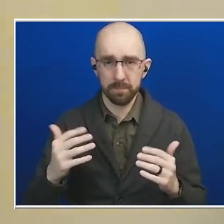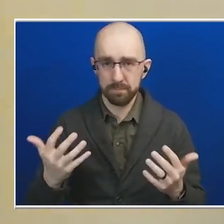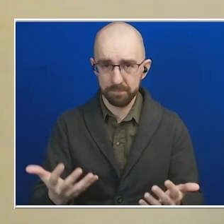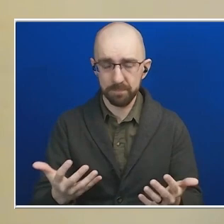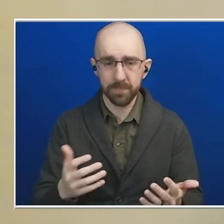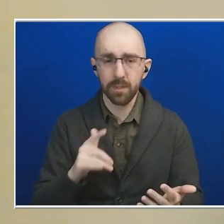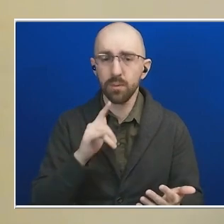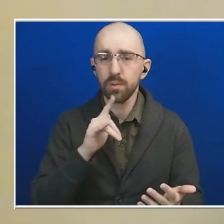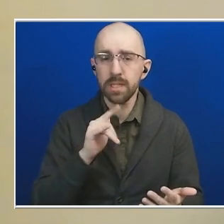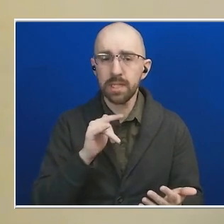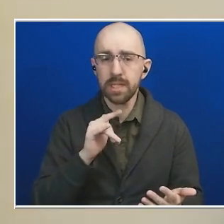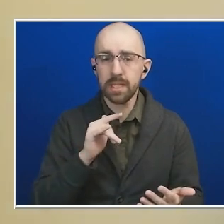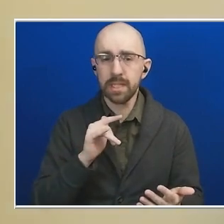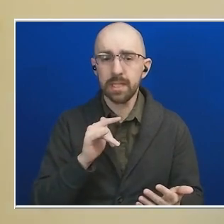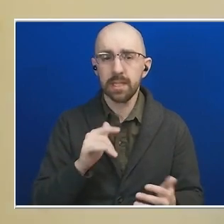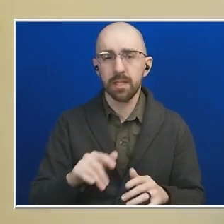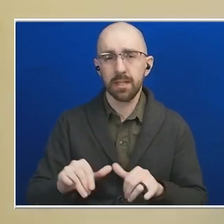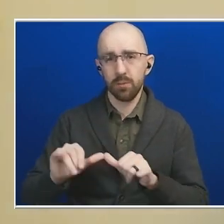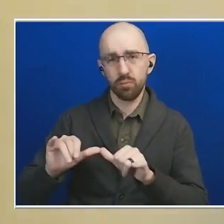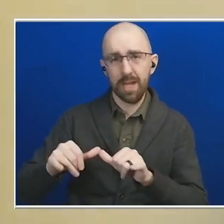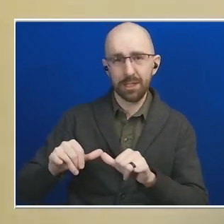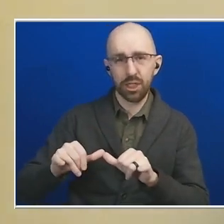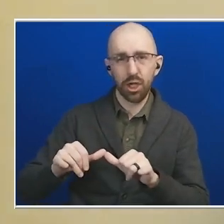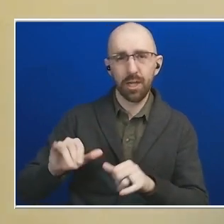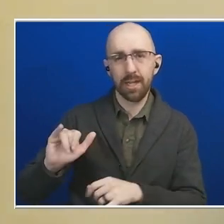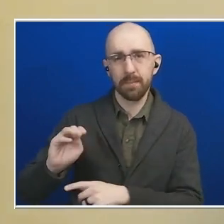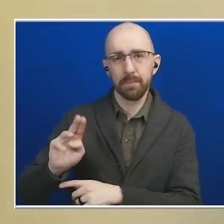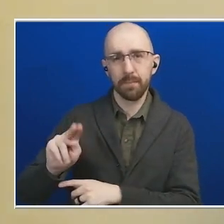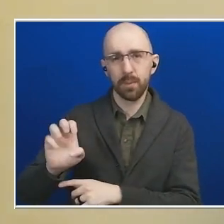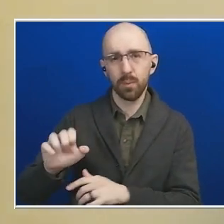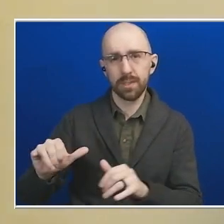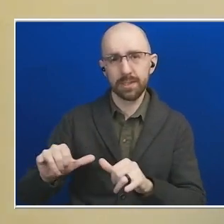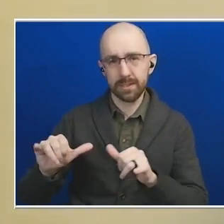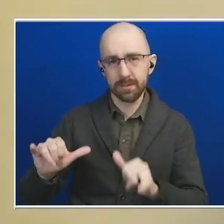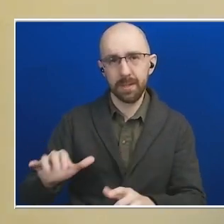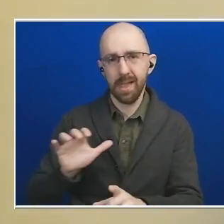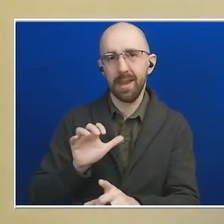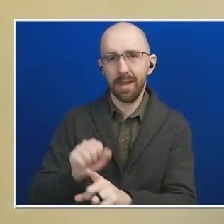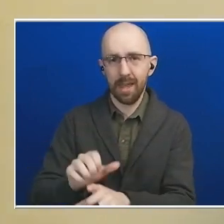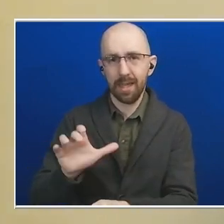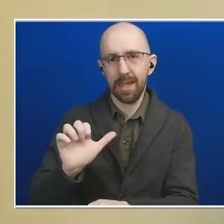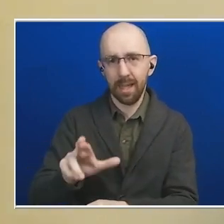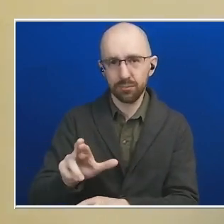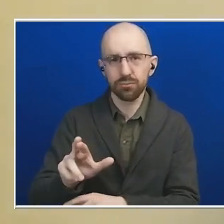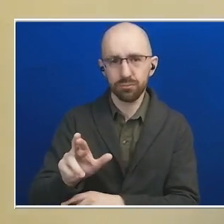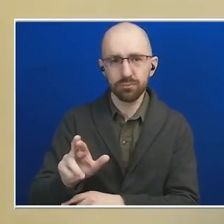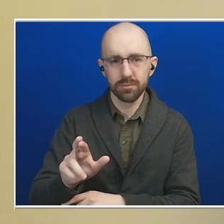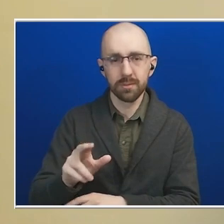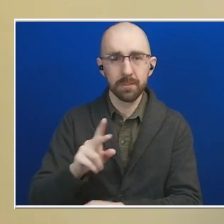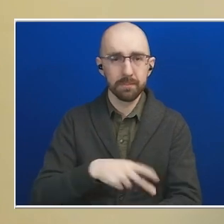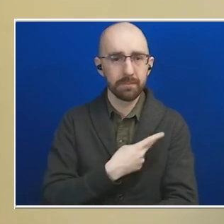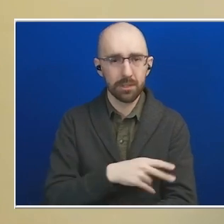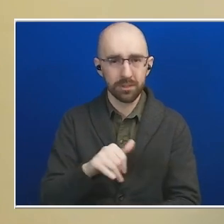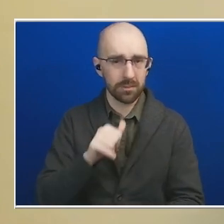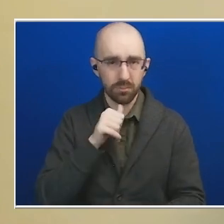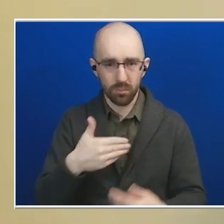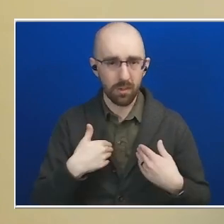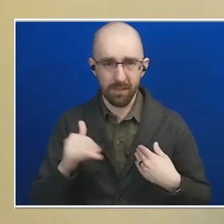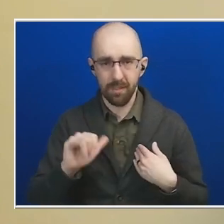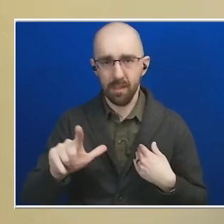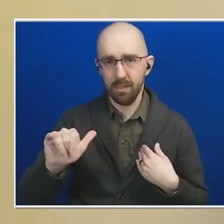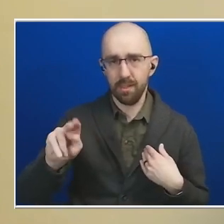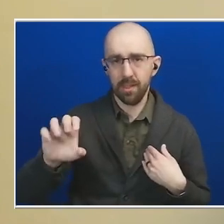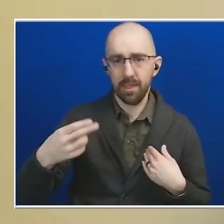really re-engineering the immune system and attacking the cancer in patients that don't have that Lynch or